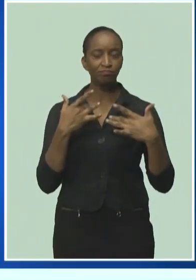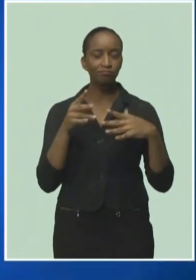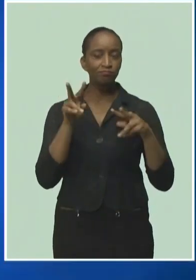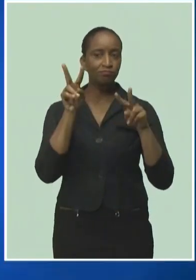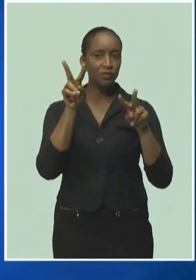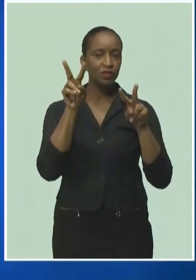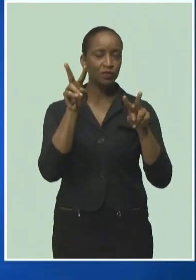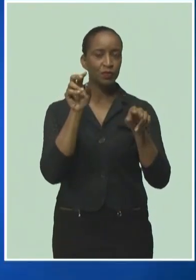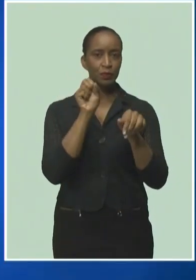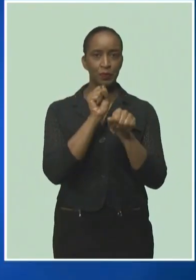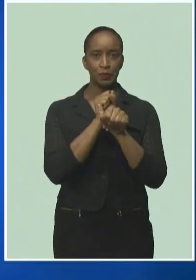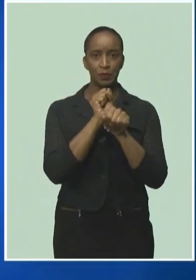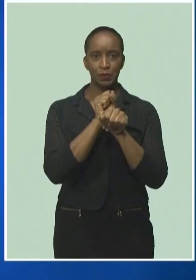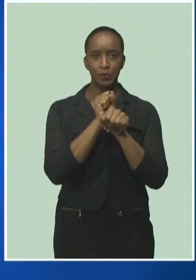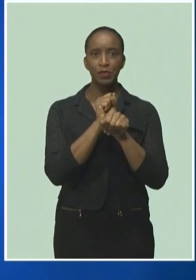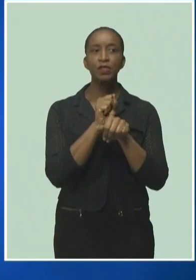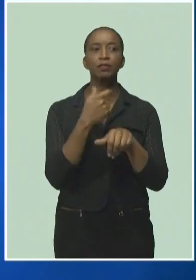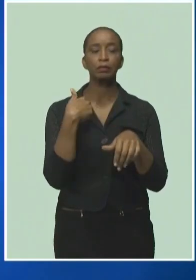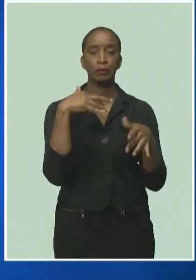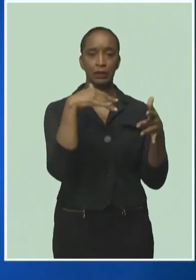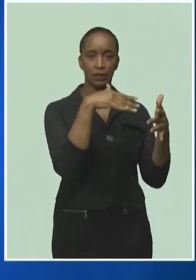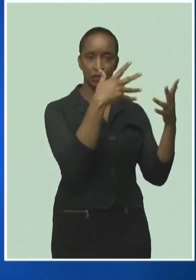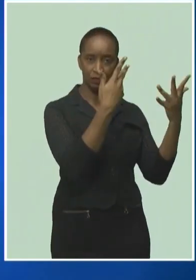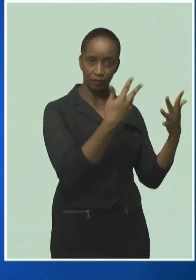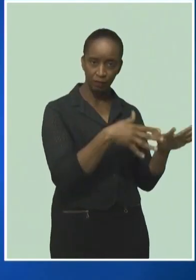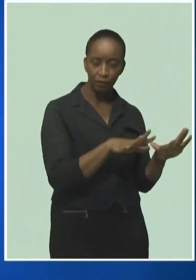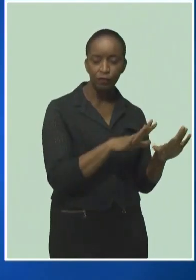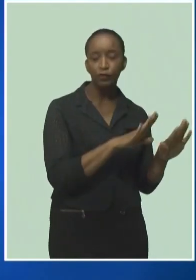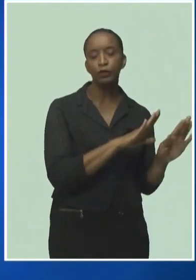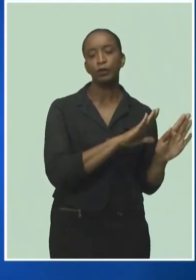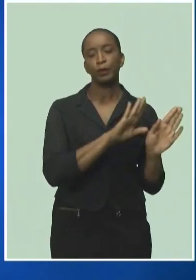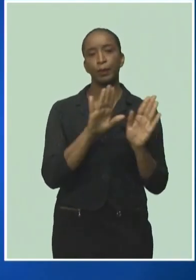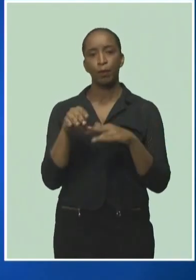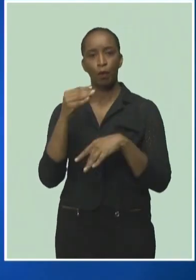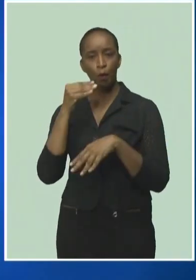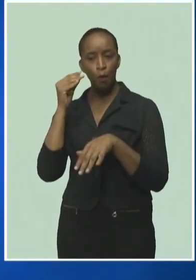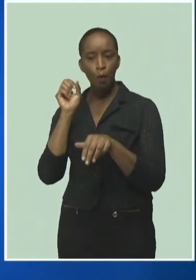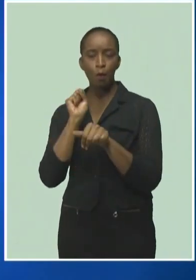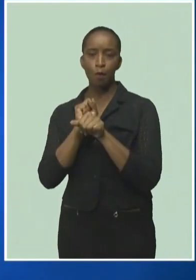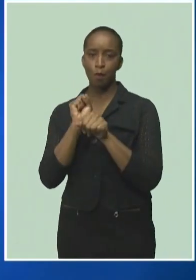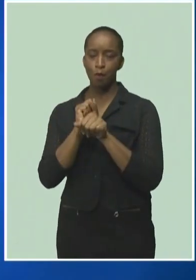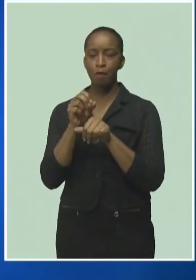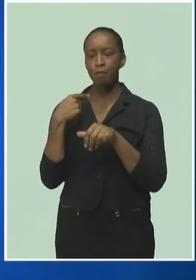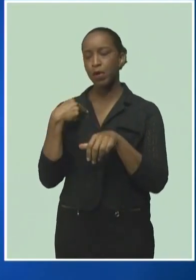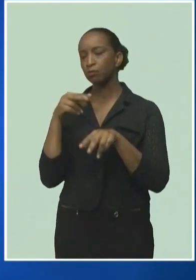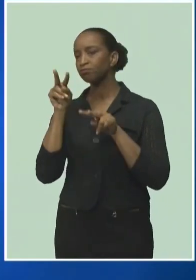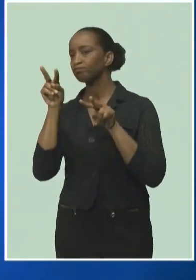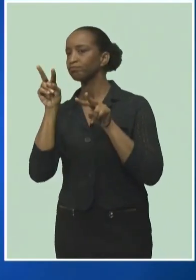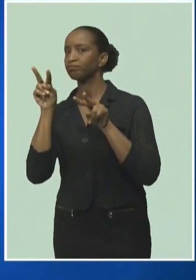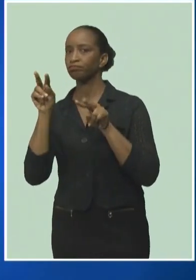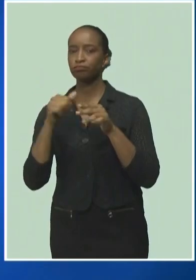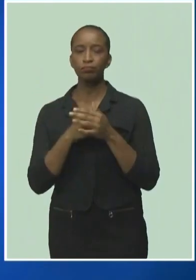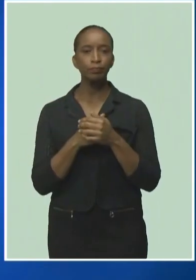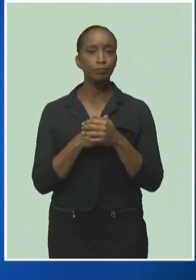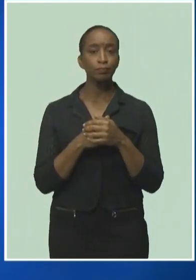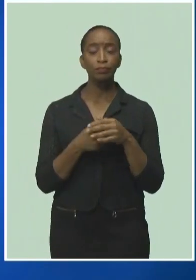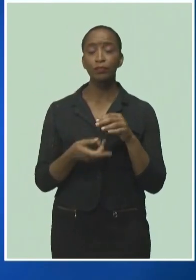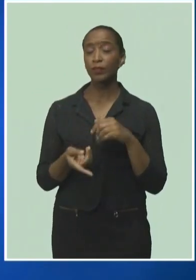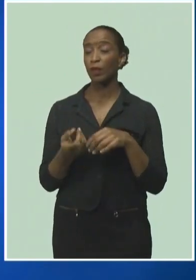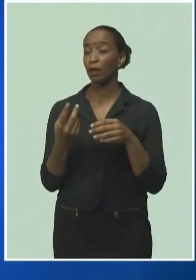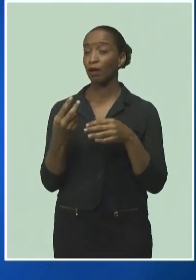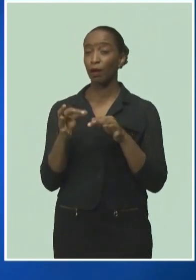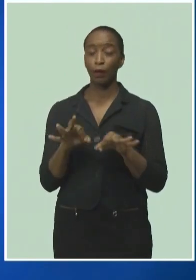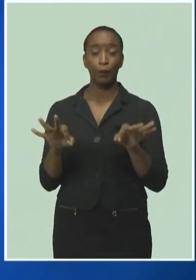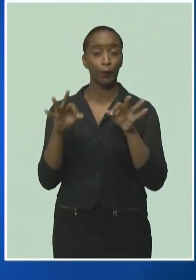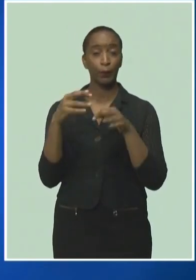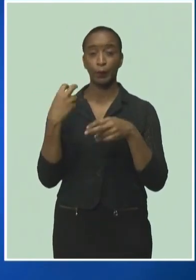moving forward when I return from my studies and working in the region. Well, it's one of the most pressing problems, the climate crisis, and I want to be a part